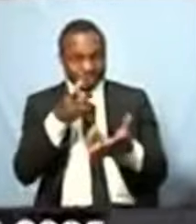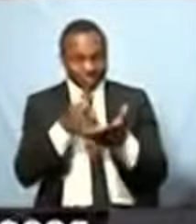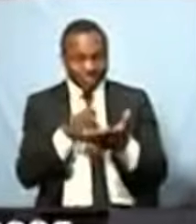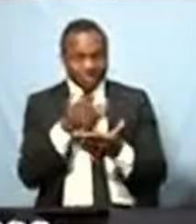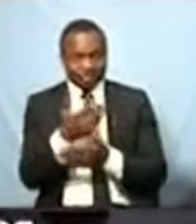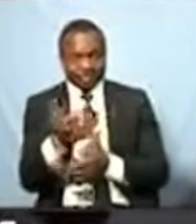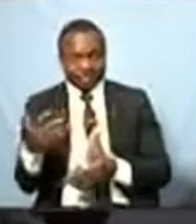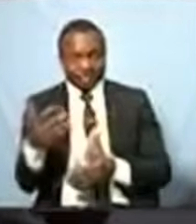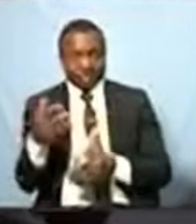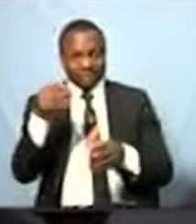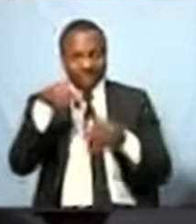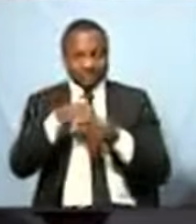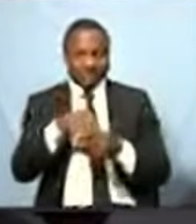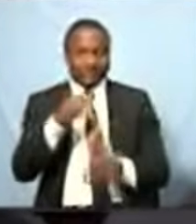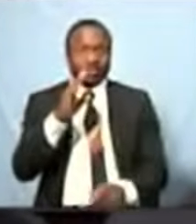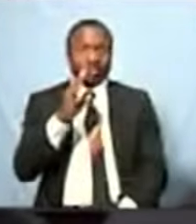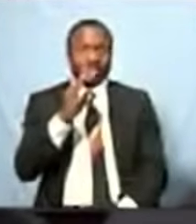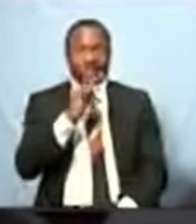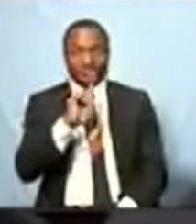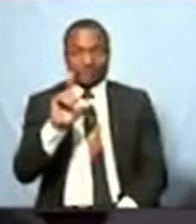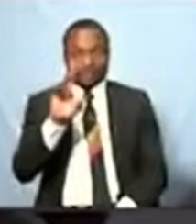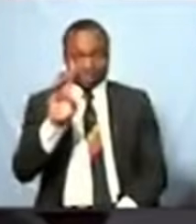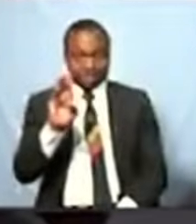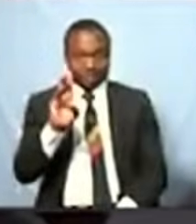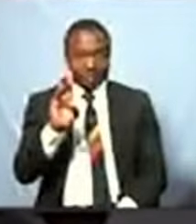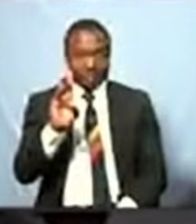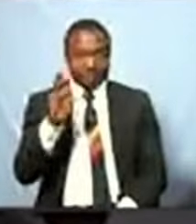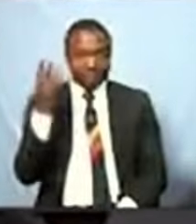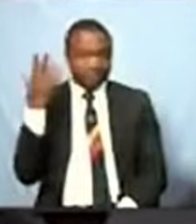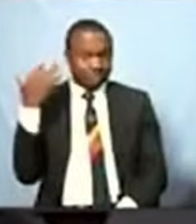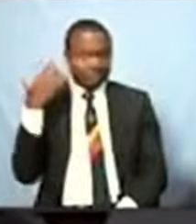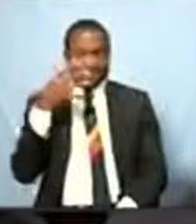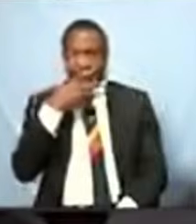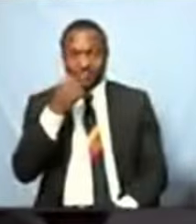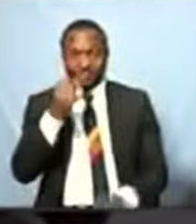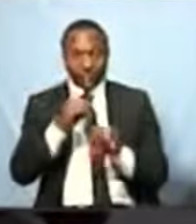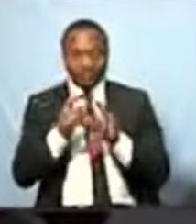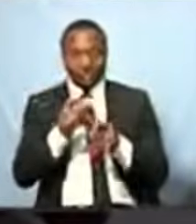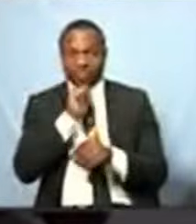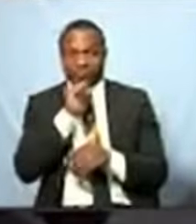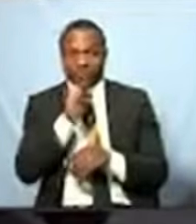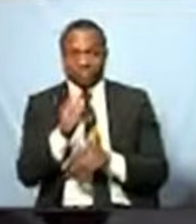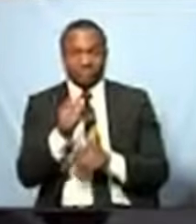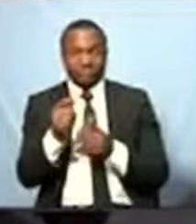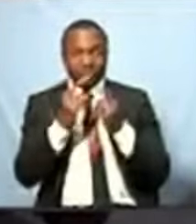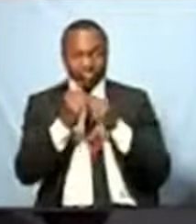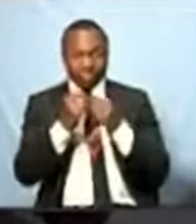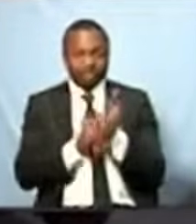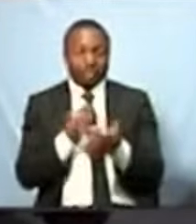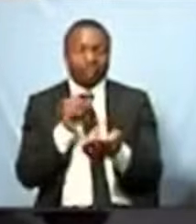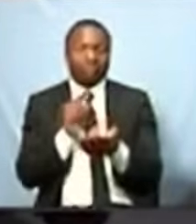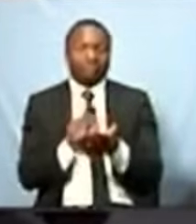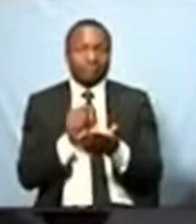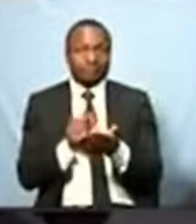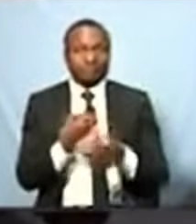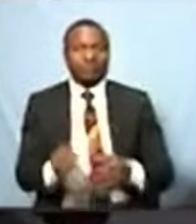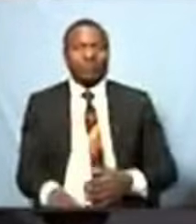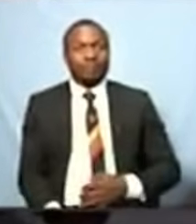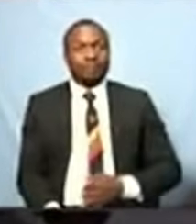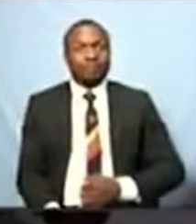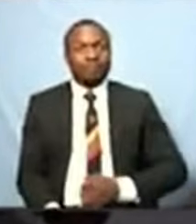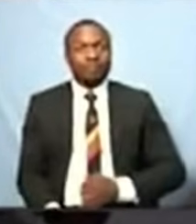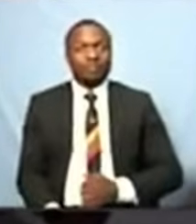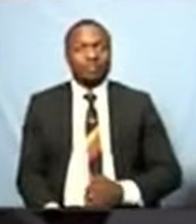factors that are in Bill 7 with the past commissions, but they are not exactly talking about this. Coming